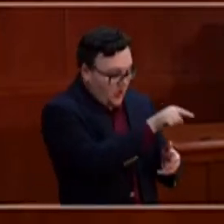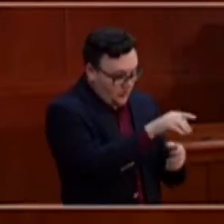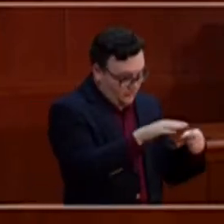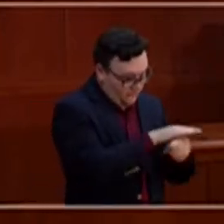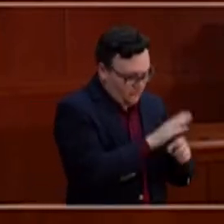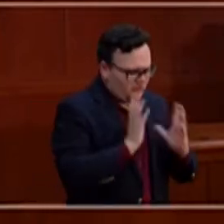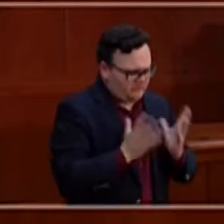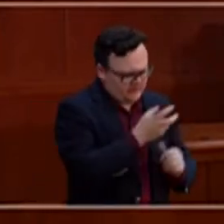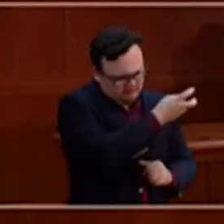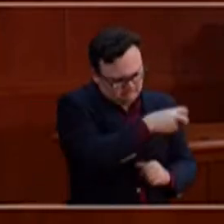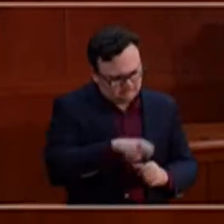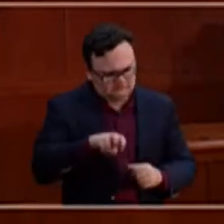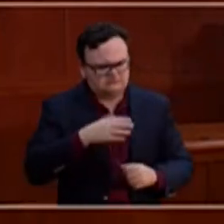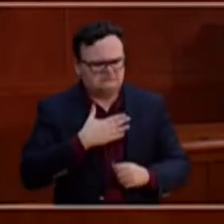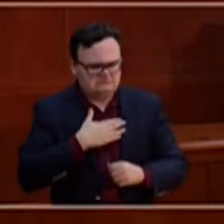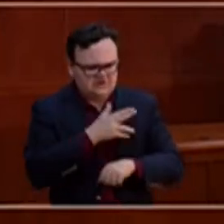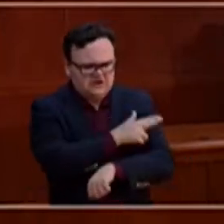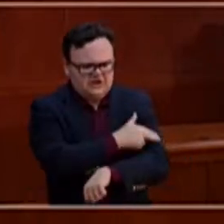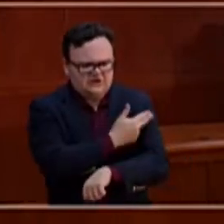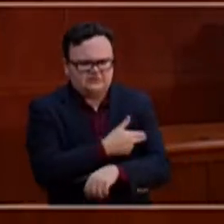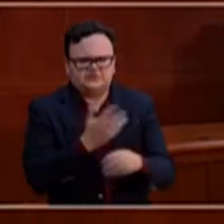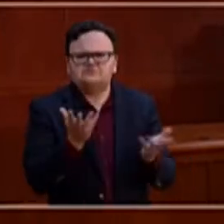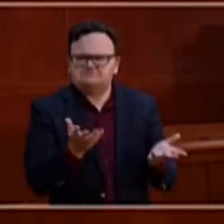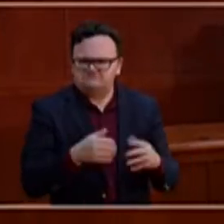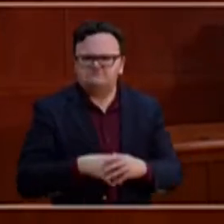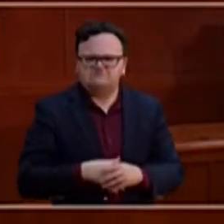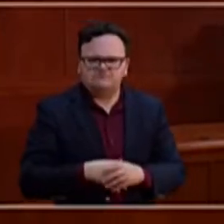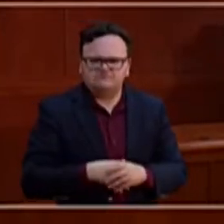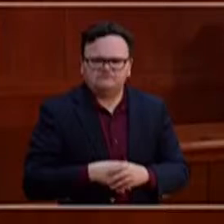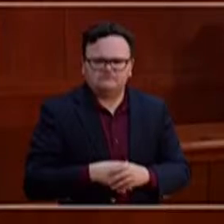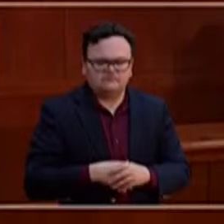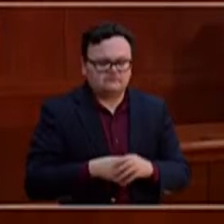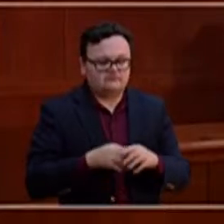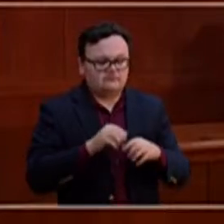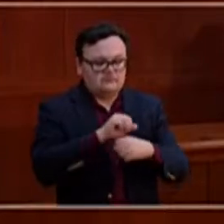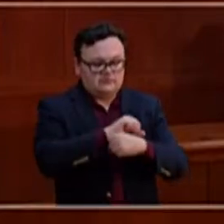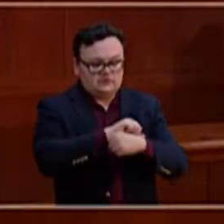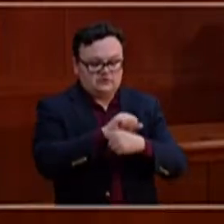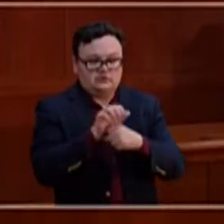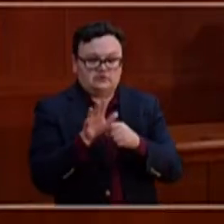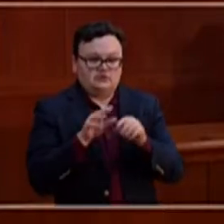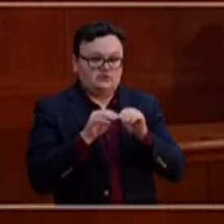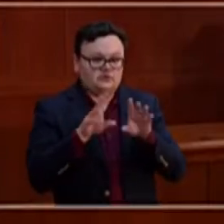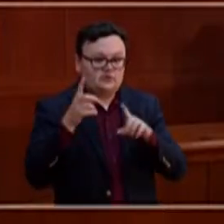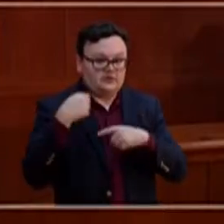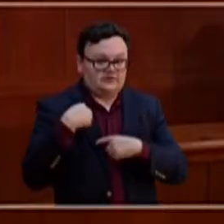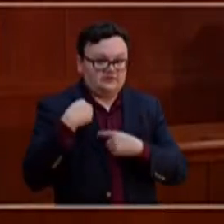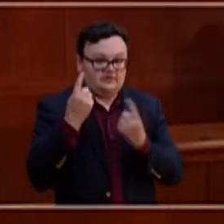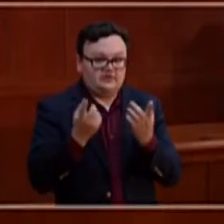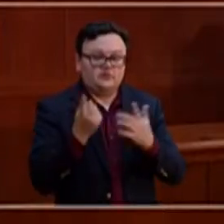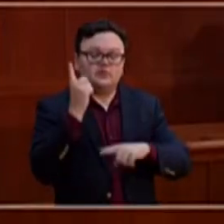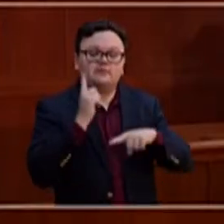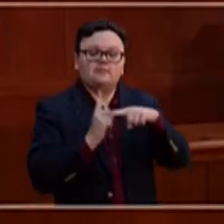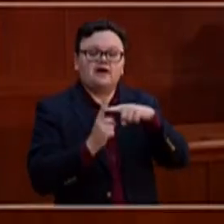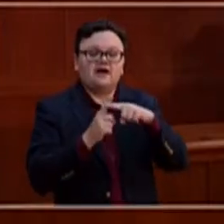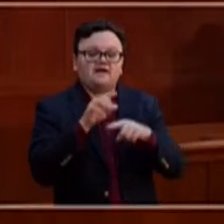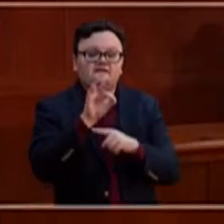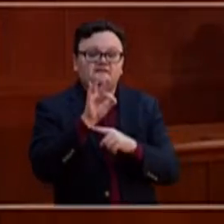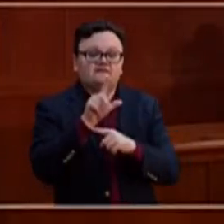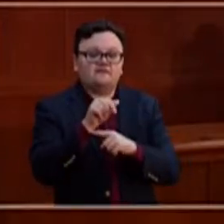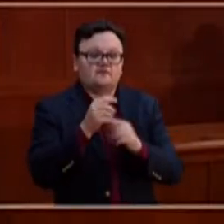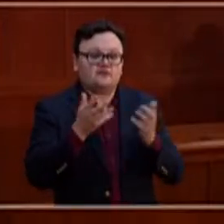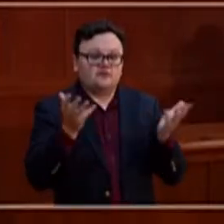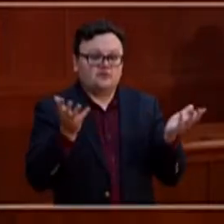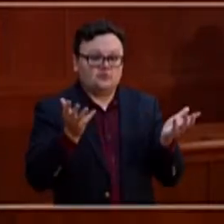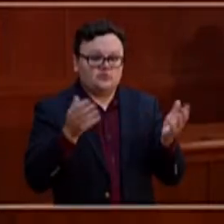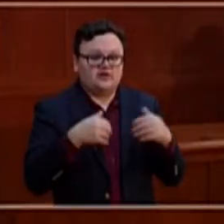I would say throughout the entire pandemic, one thing that has been sort of an advantage for Florida is we did have a